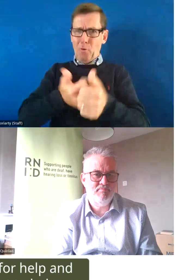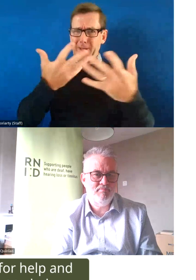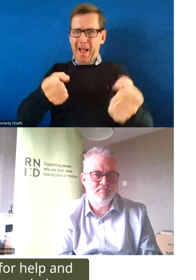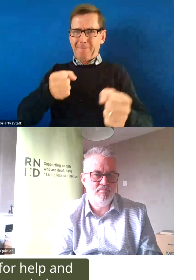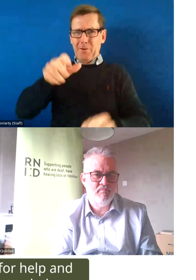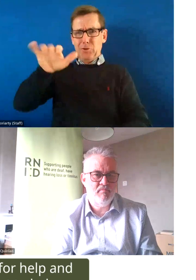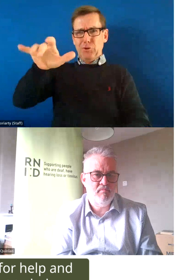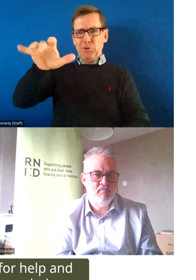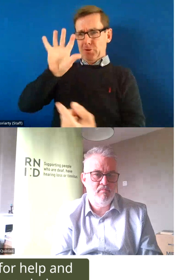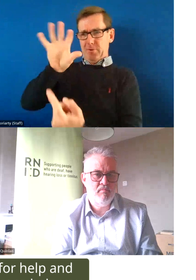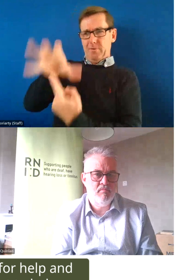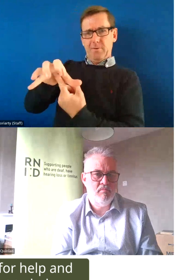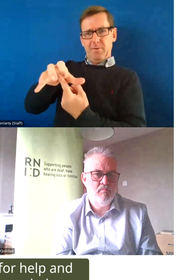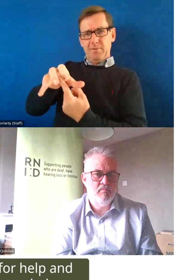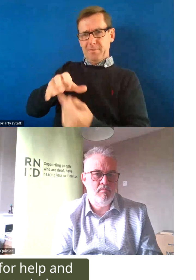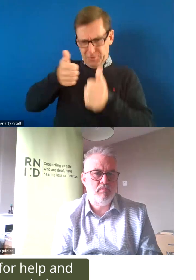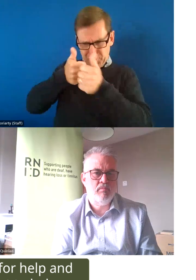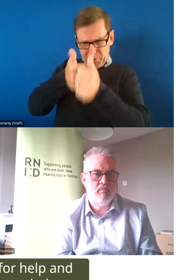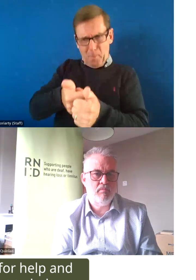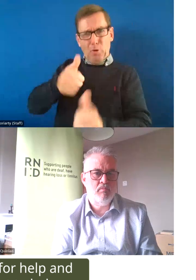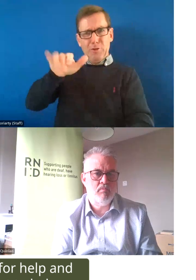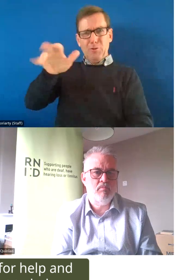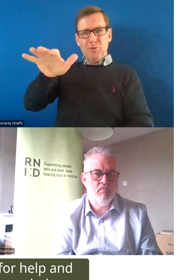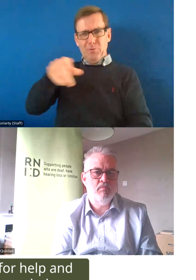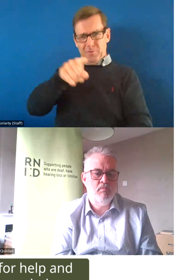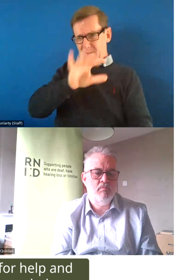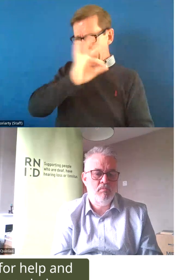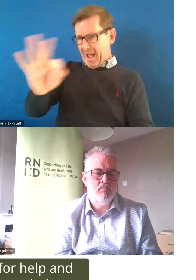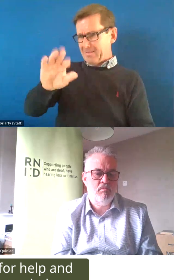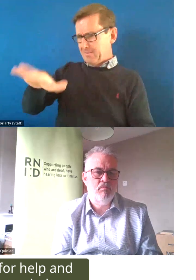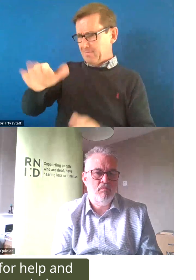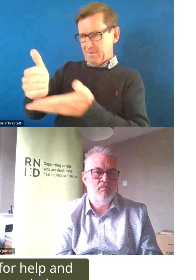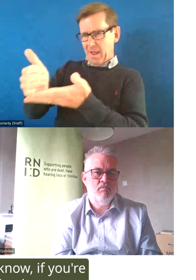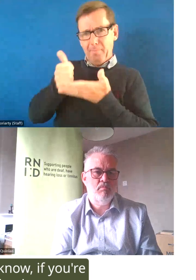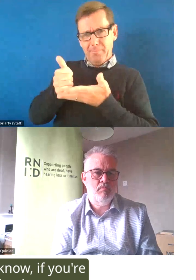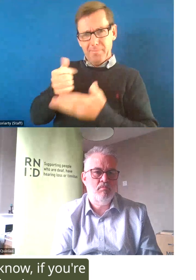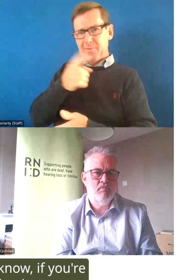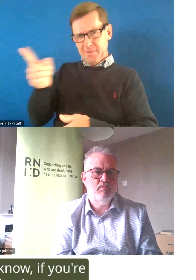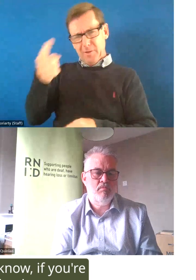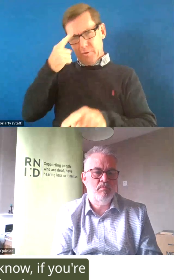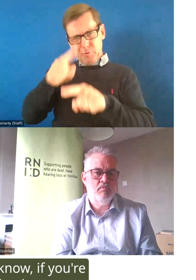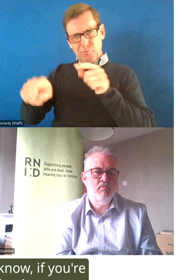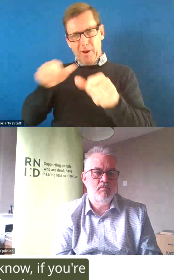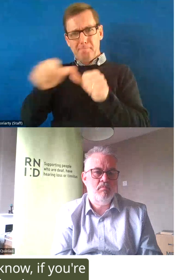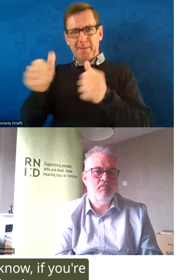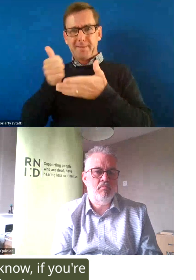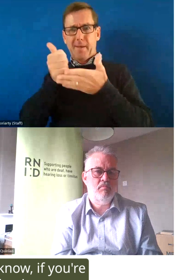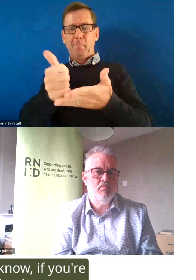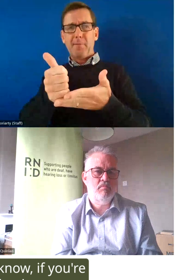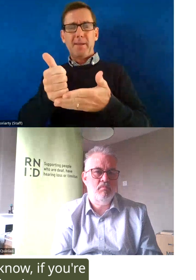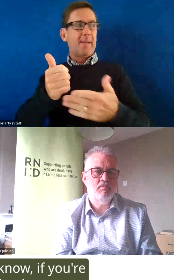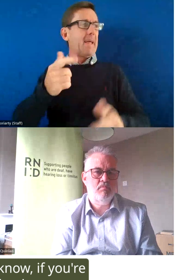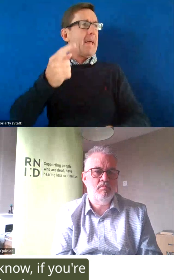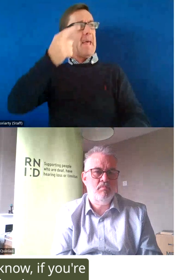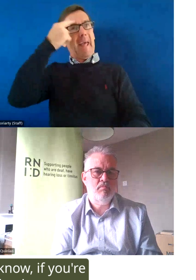station. You can ask staff for help and they will do their best to help you. And if you